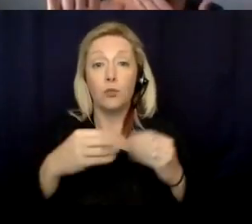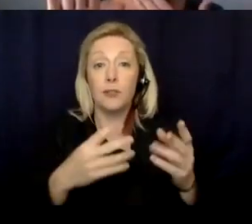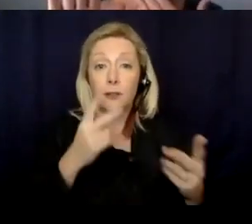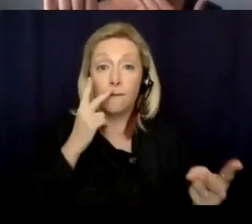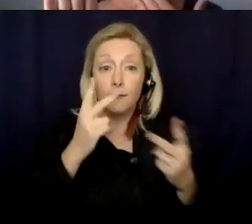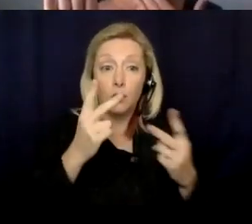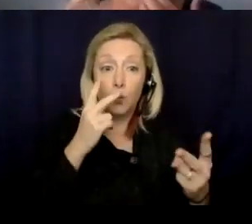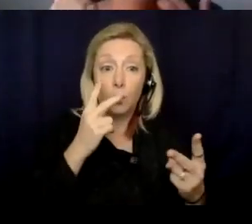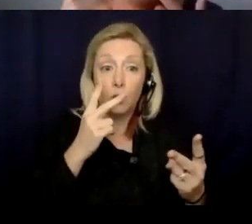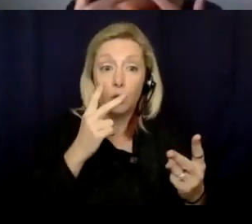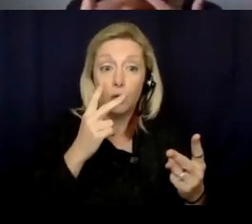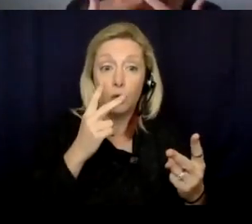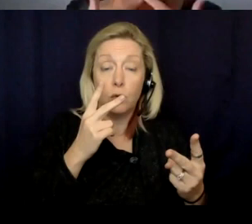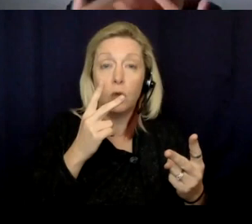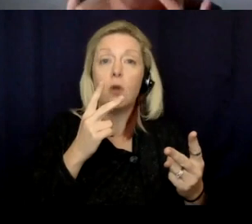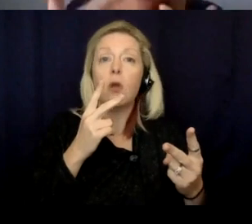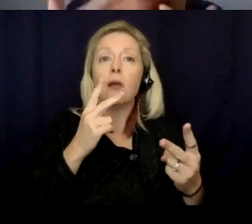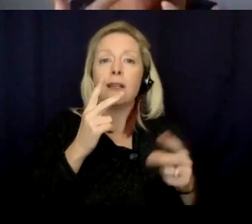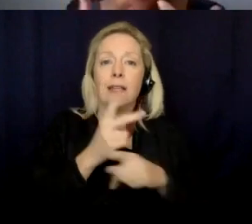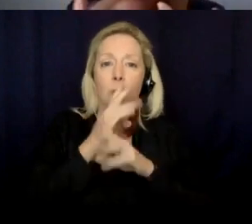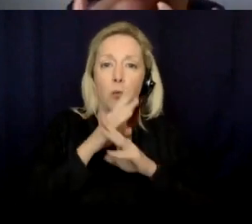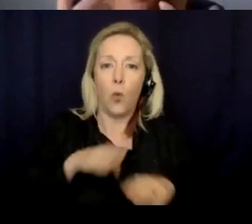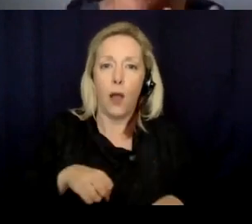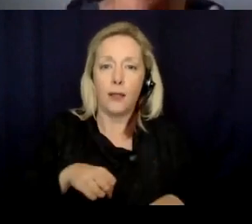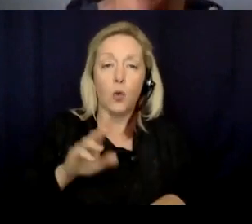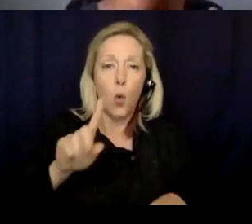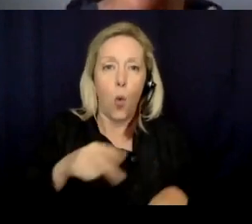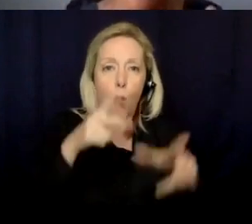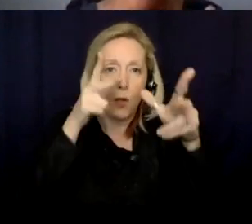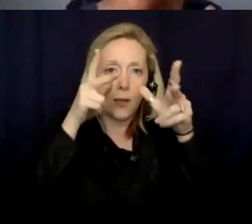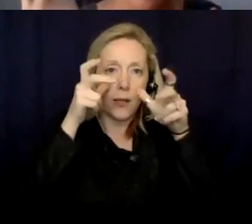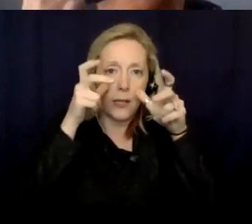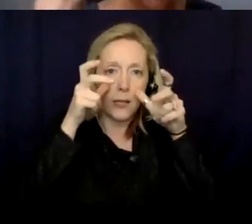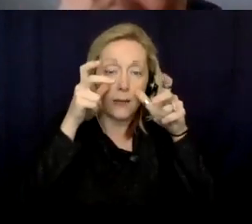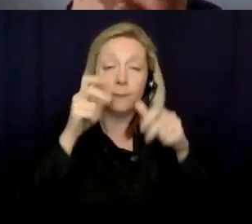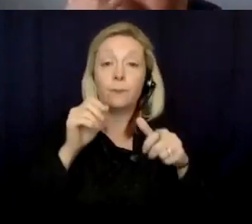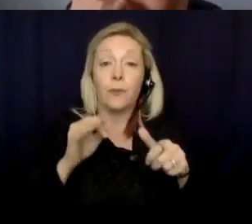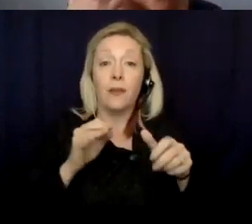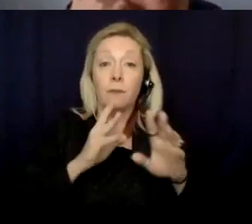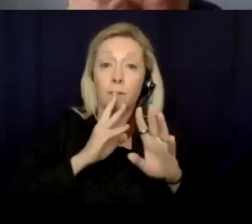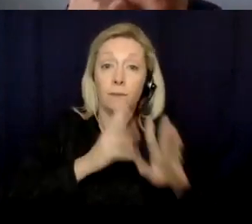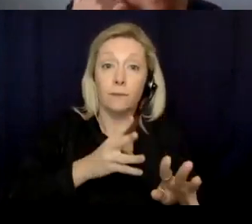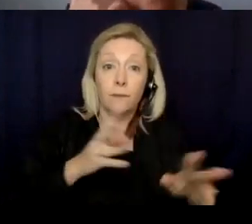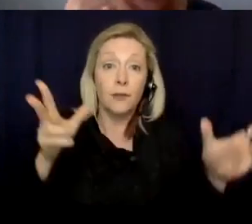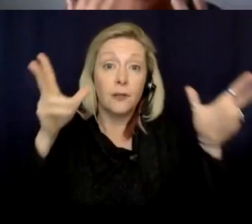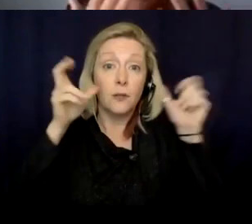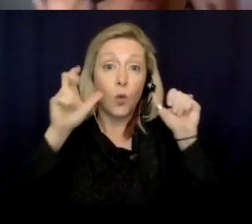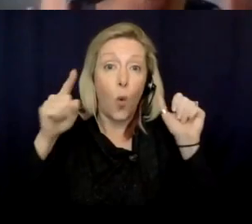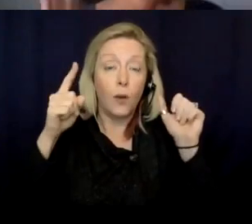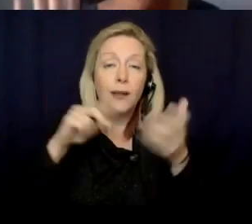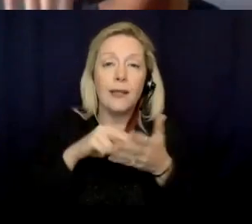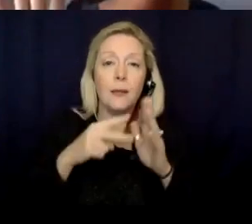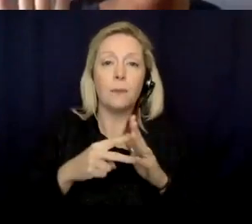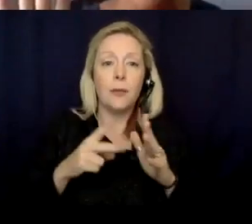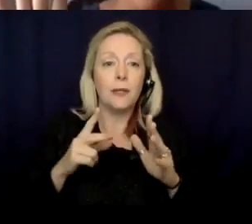to hush. If we're going to use something, we're going to say something and we want them to rely on their hearing,